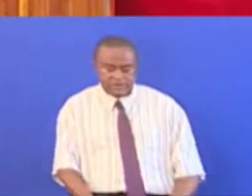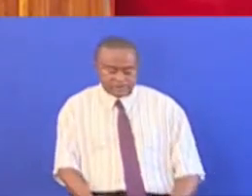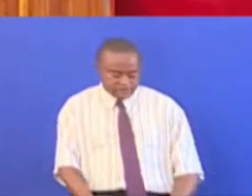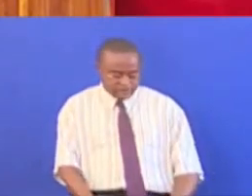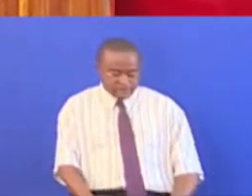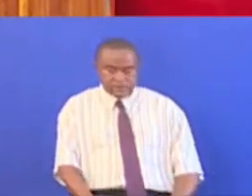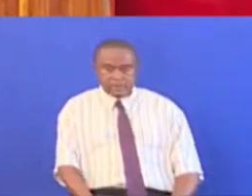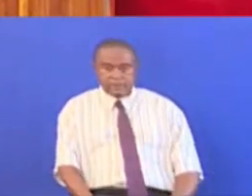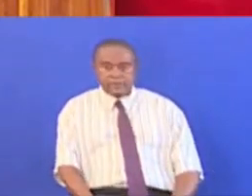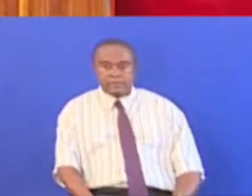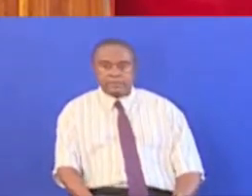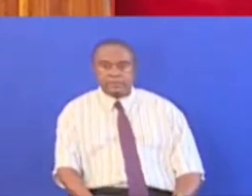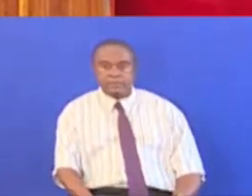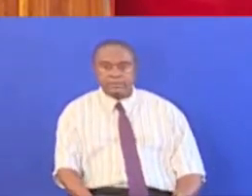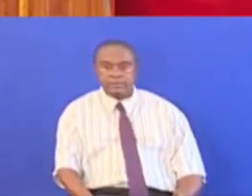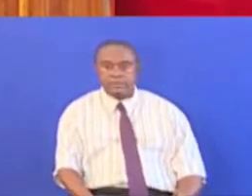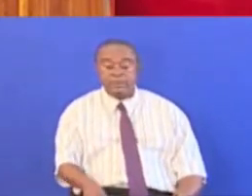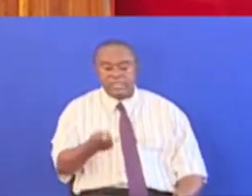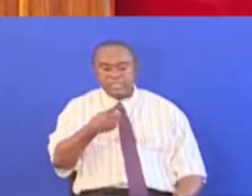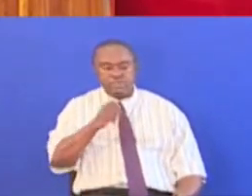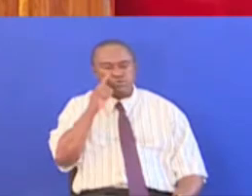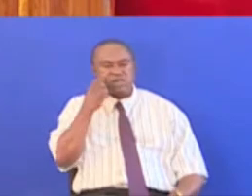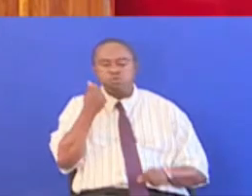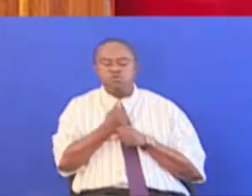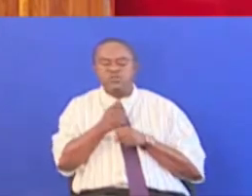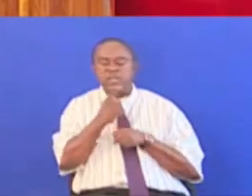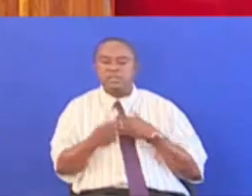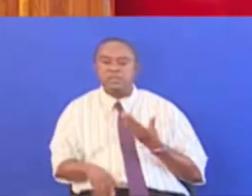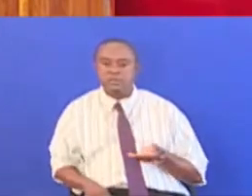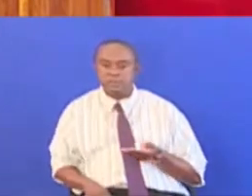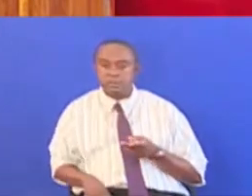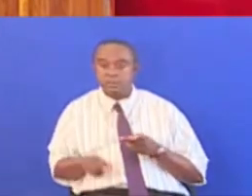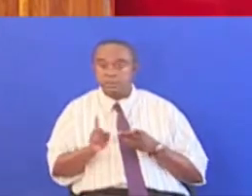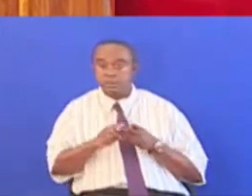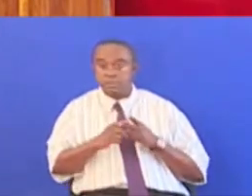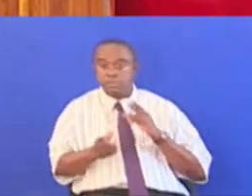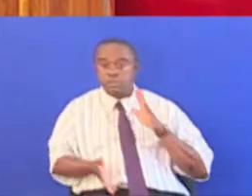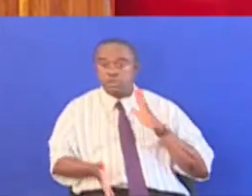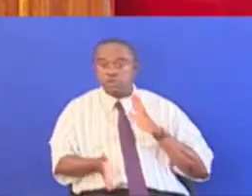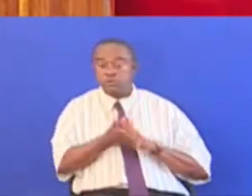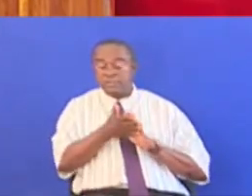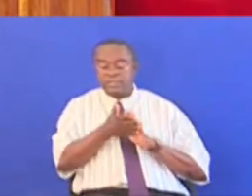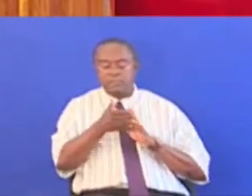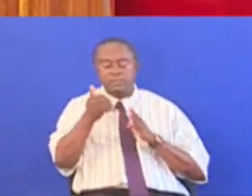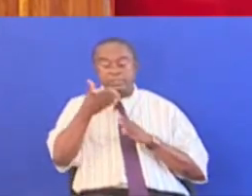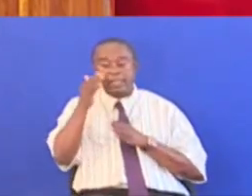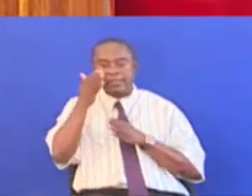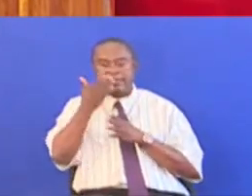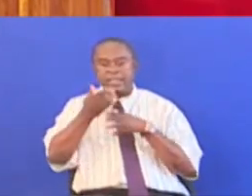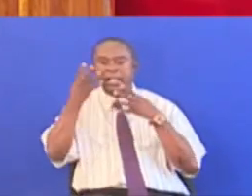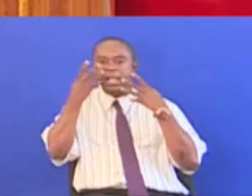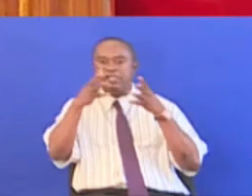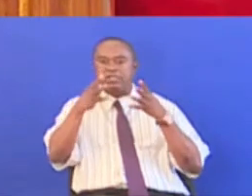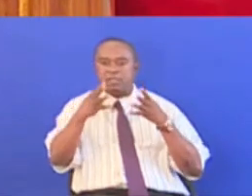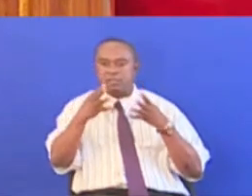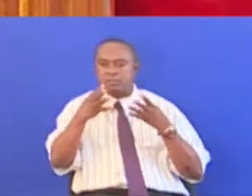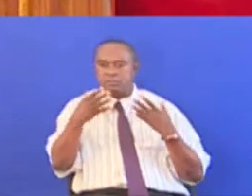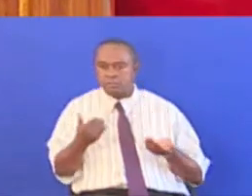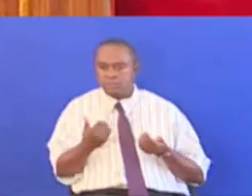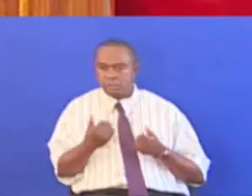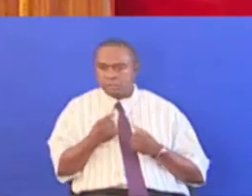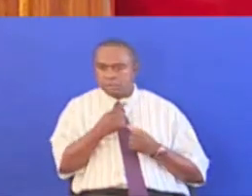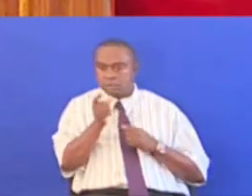sir, what we are trying to do, we are establishing a citizenship of Tanganyika. What is going to be the